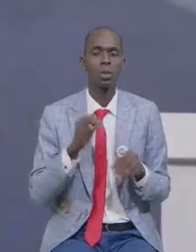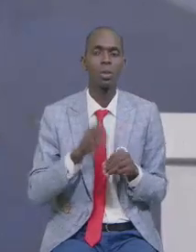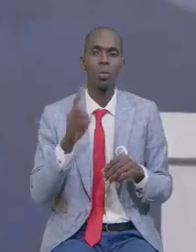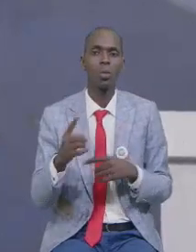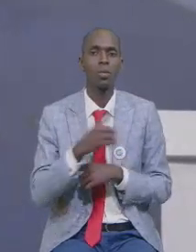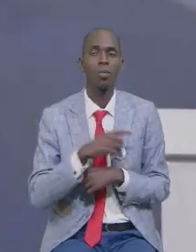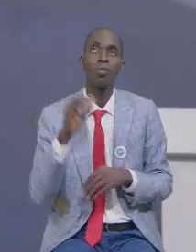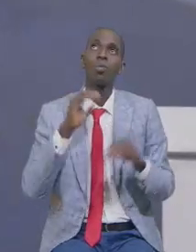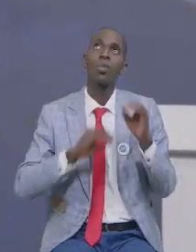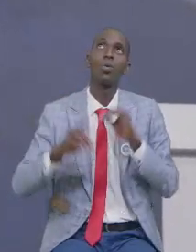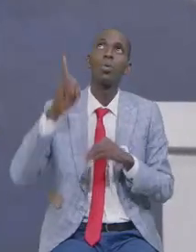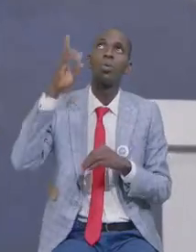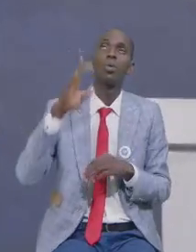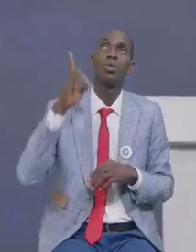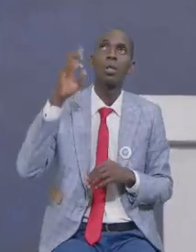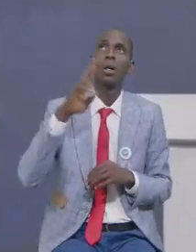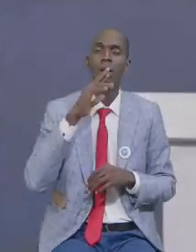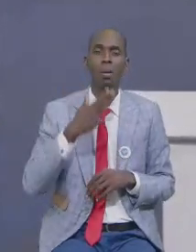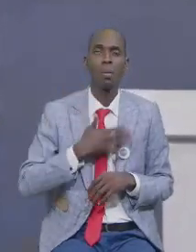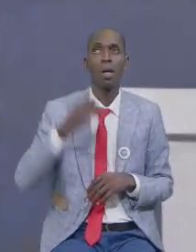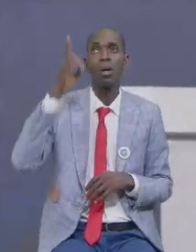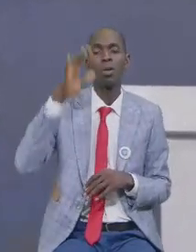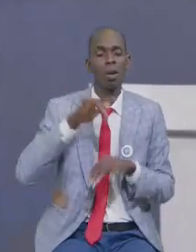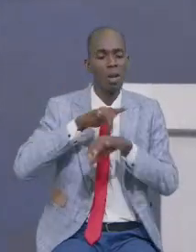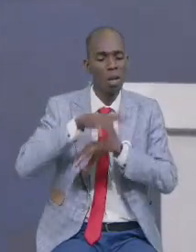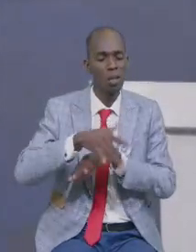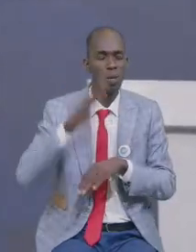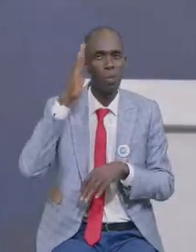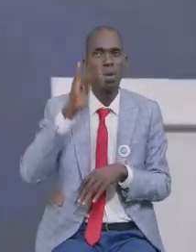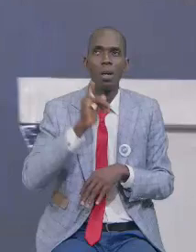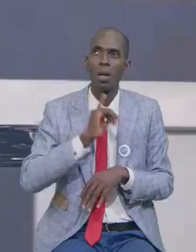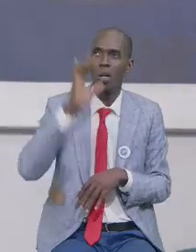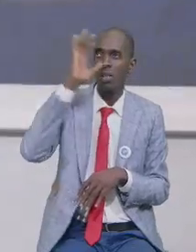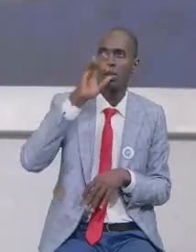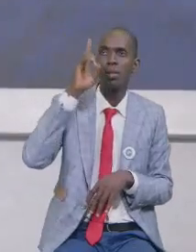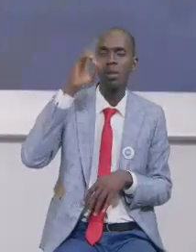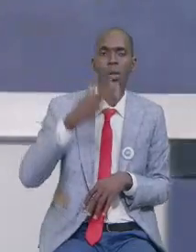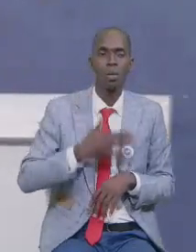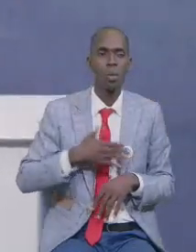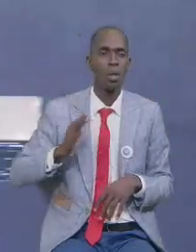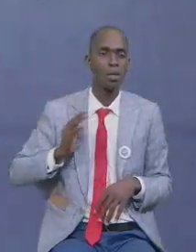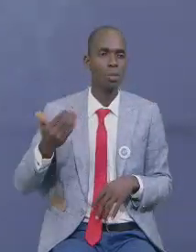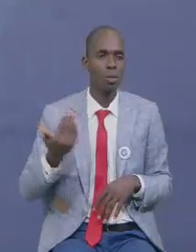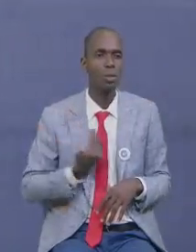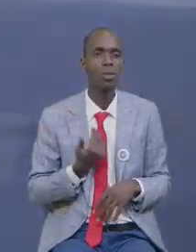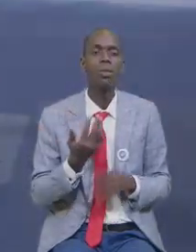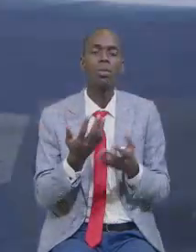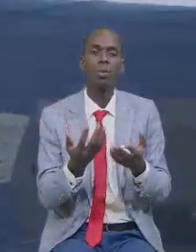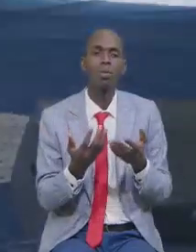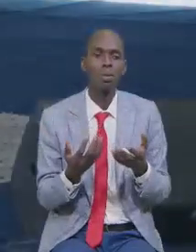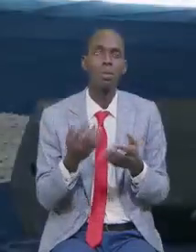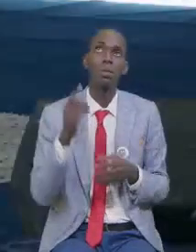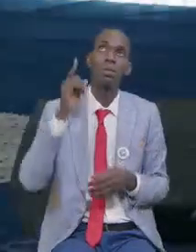thou art my God. Early will I seek thee. My soul thirsteth for thee.